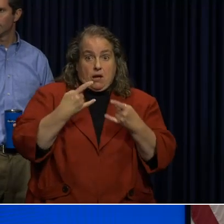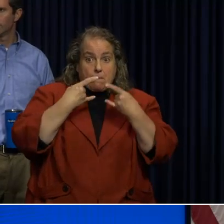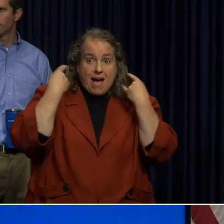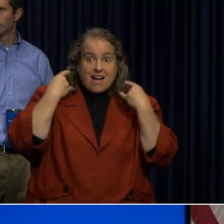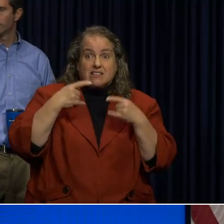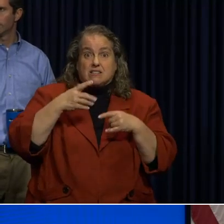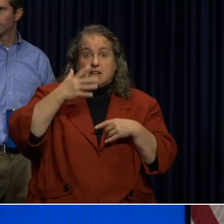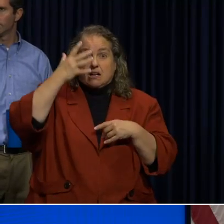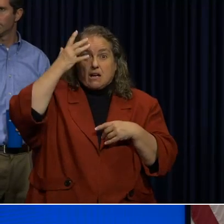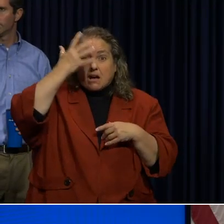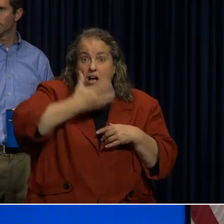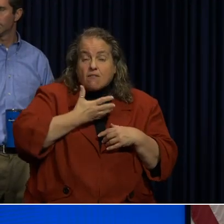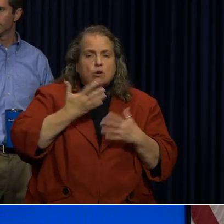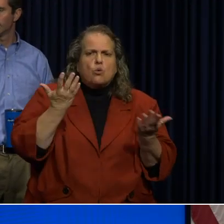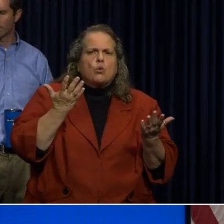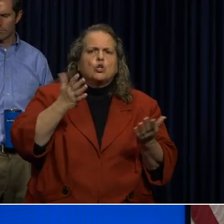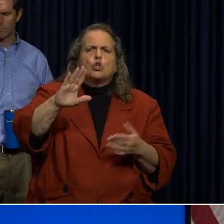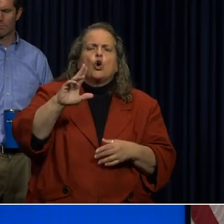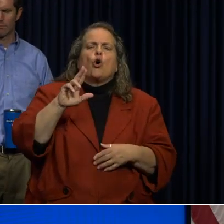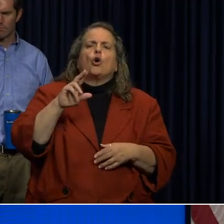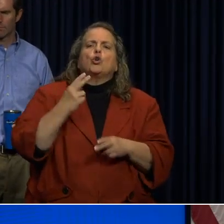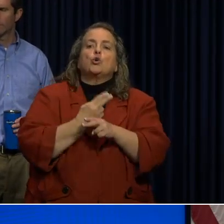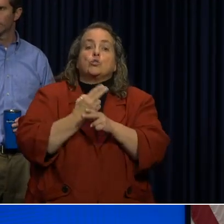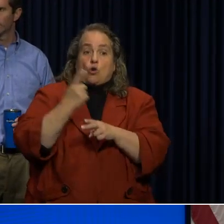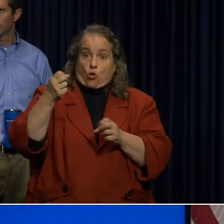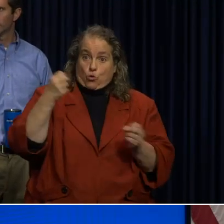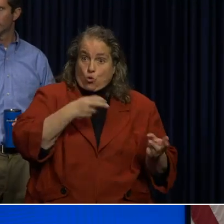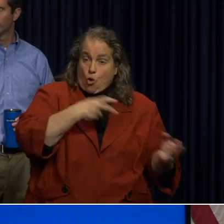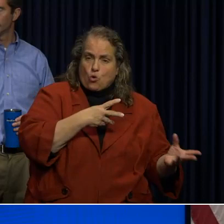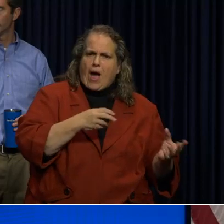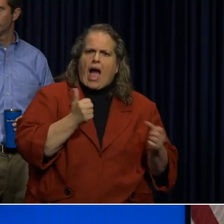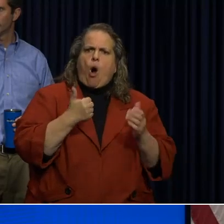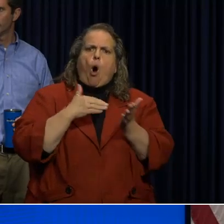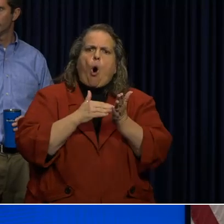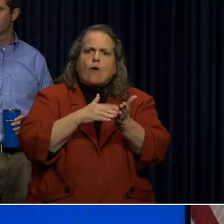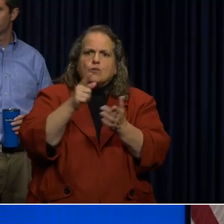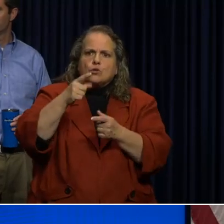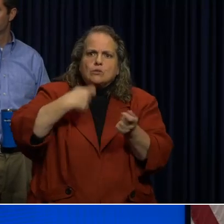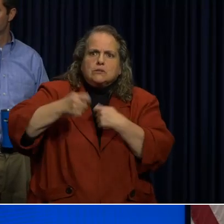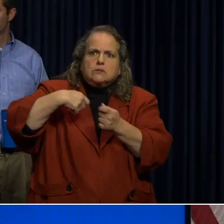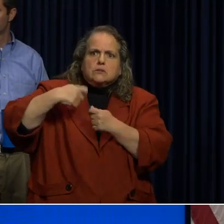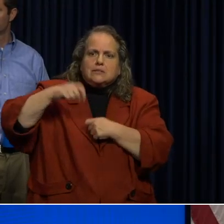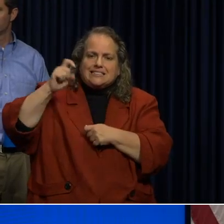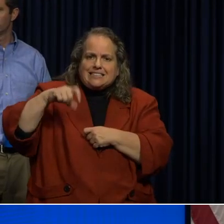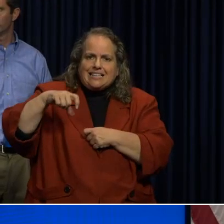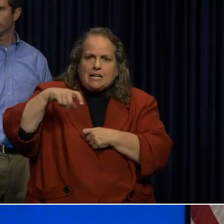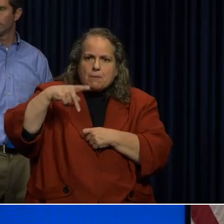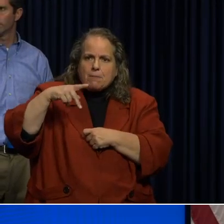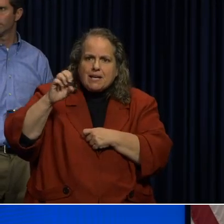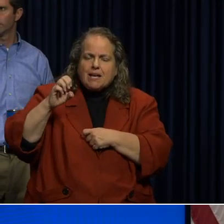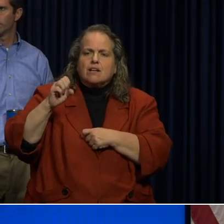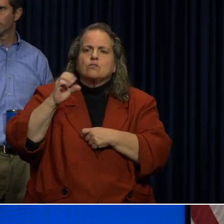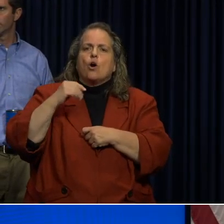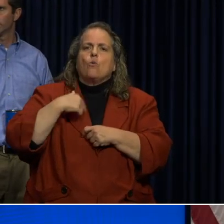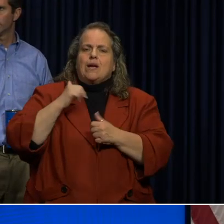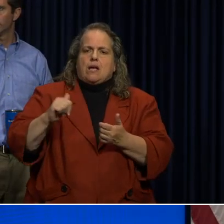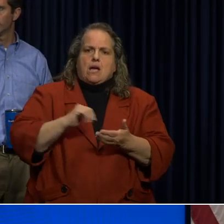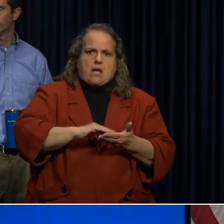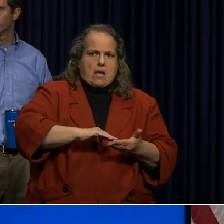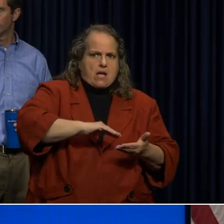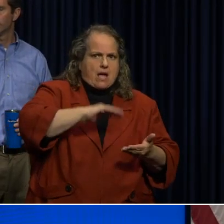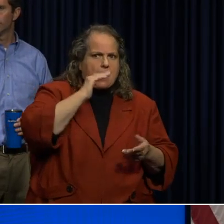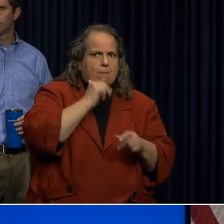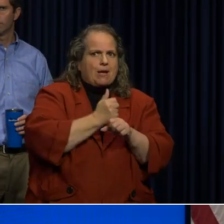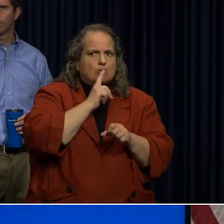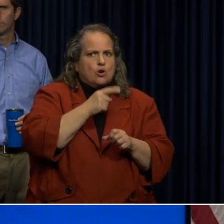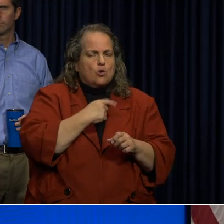usage, so that we can appropriately, with the precious supplies that we have, so that we can appropriately provide